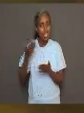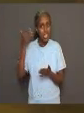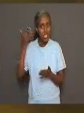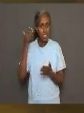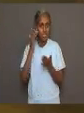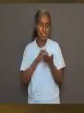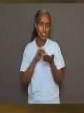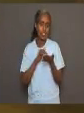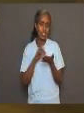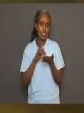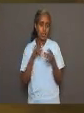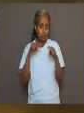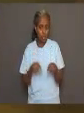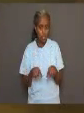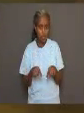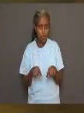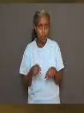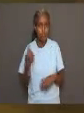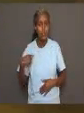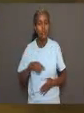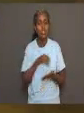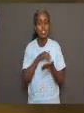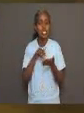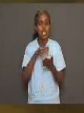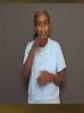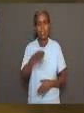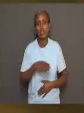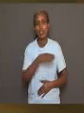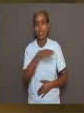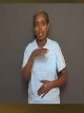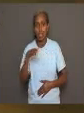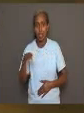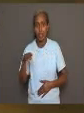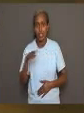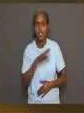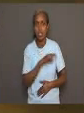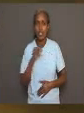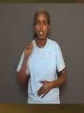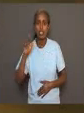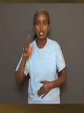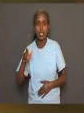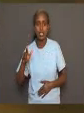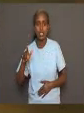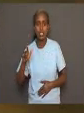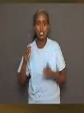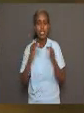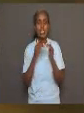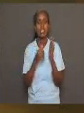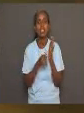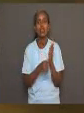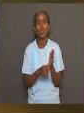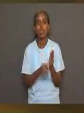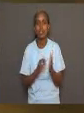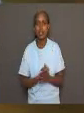studies. Today, we will study graphs that have linear